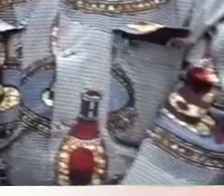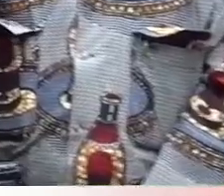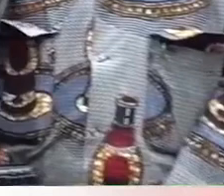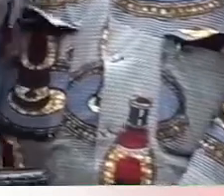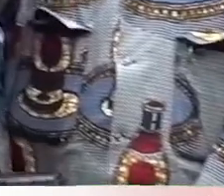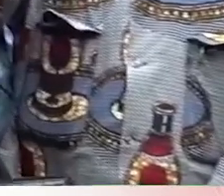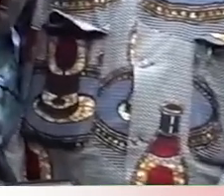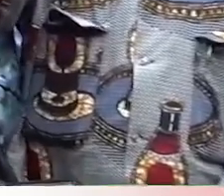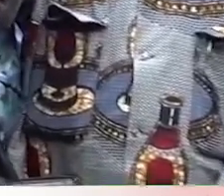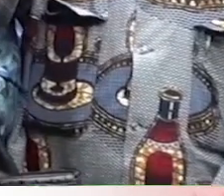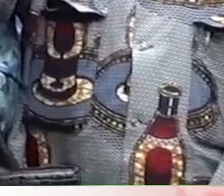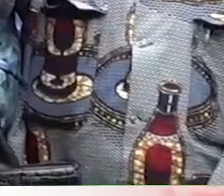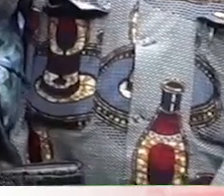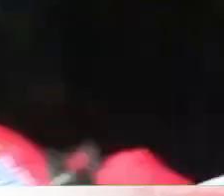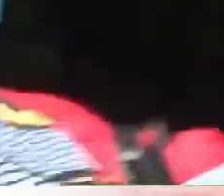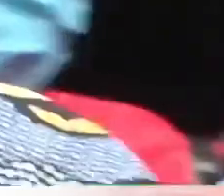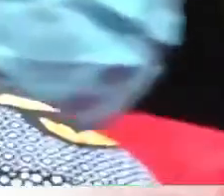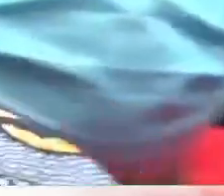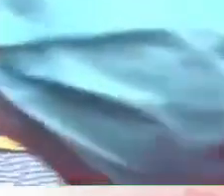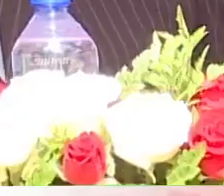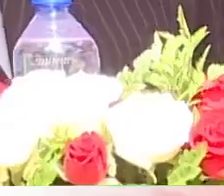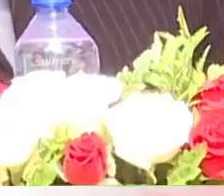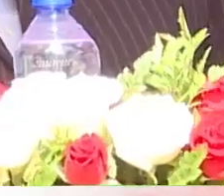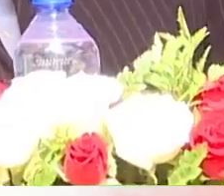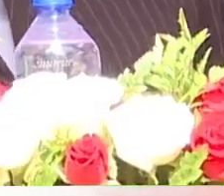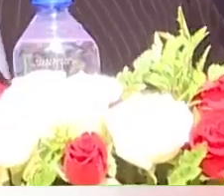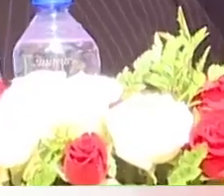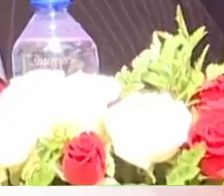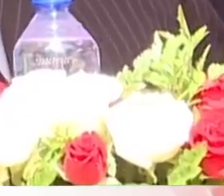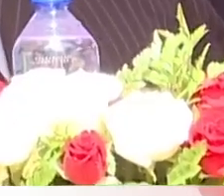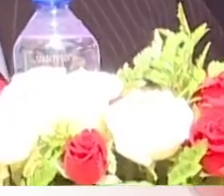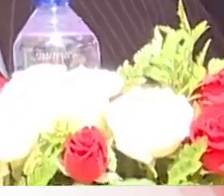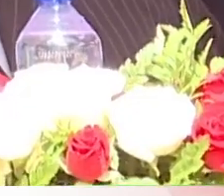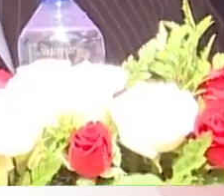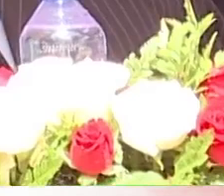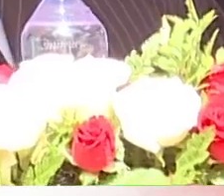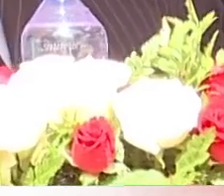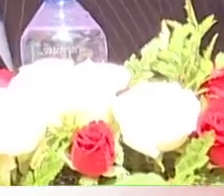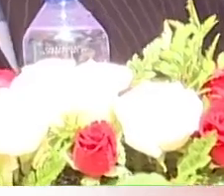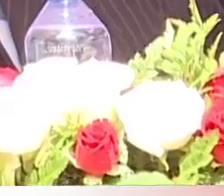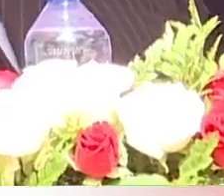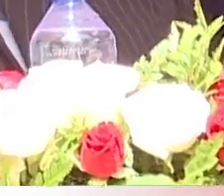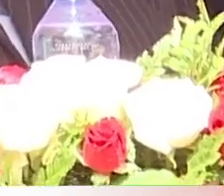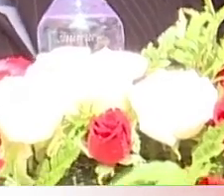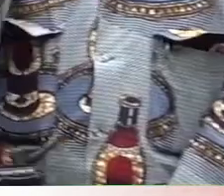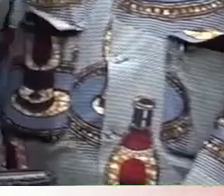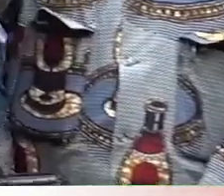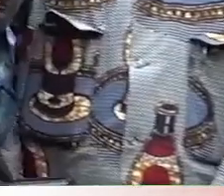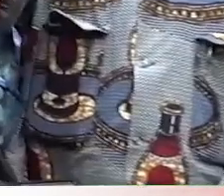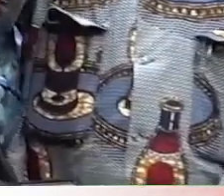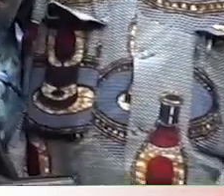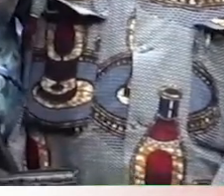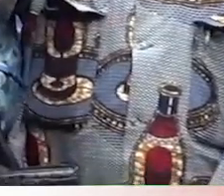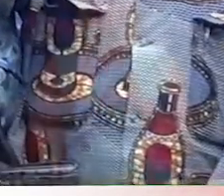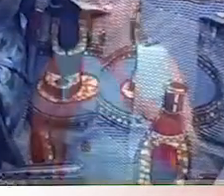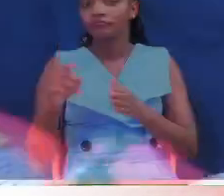with the university's staff union accusing TSC of overstepping its mandate as teachers' employer, noting that that